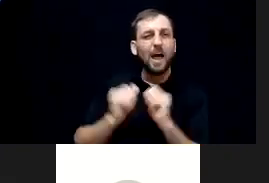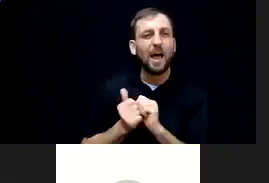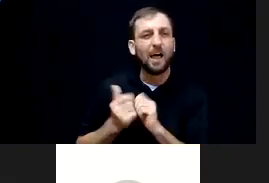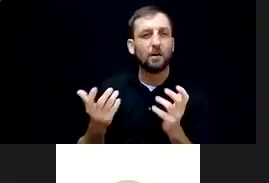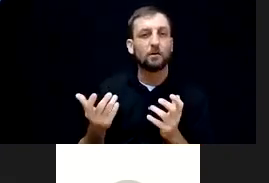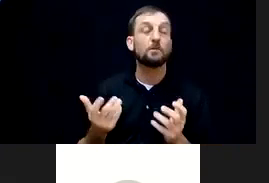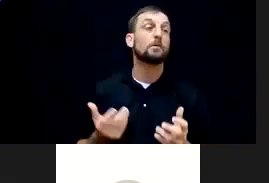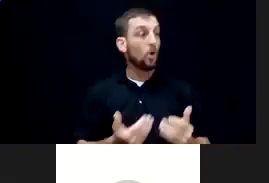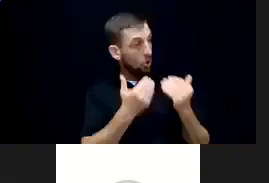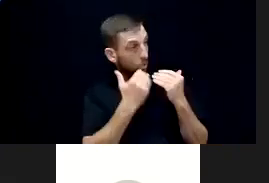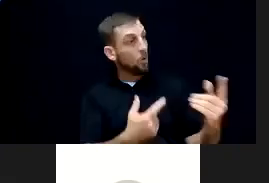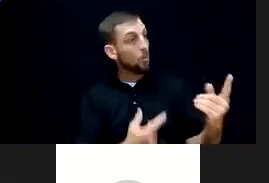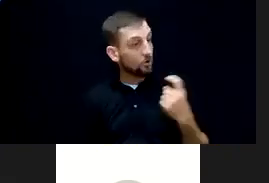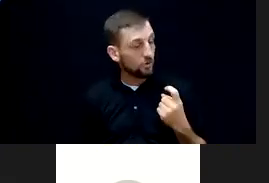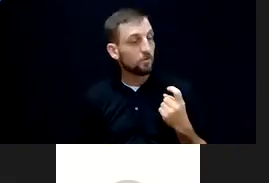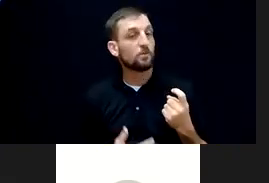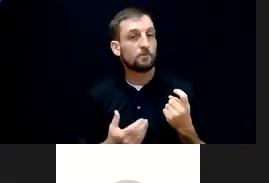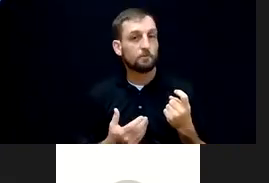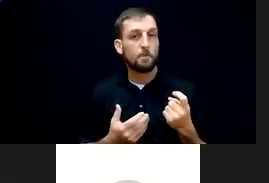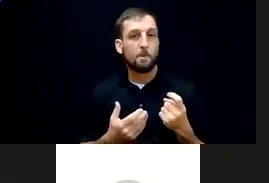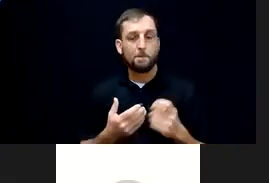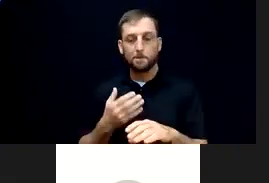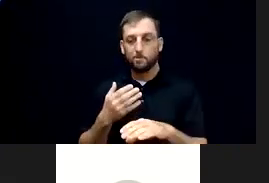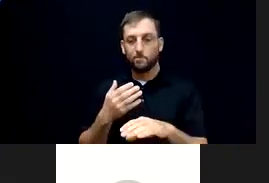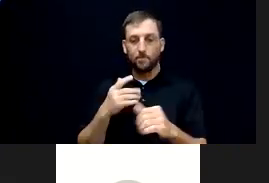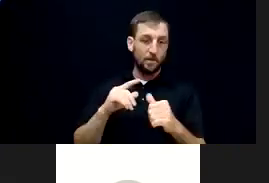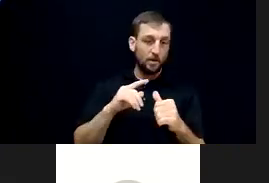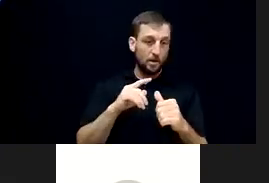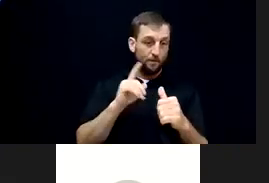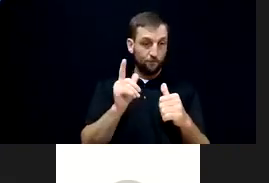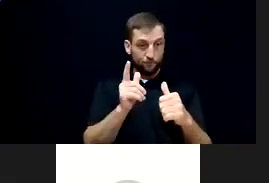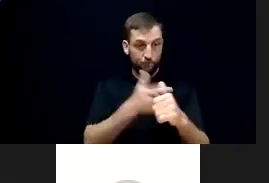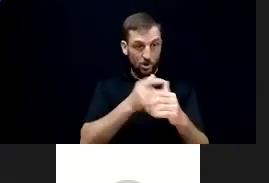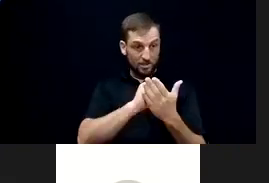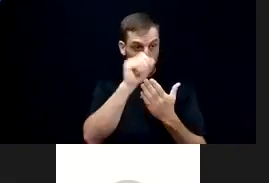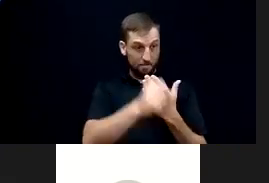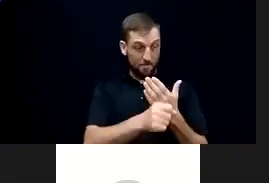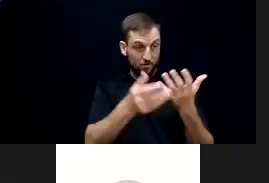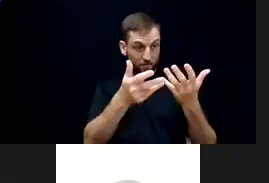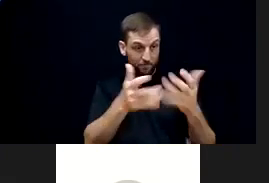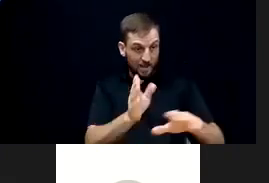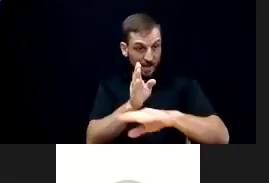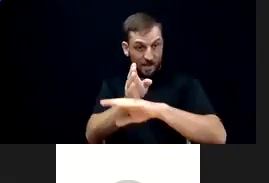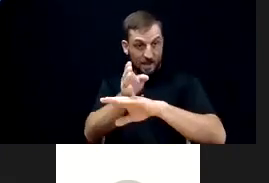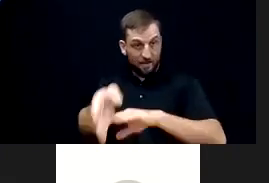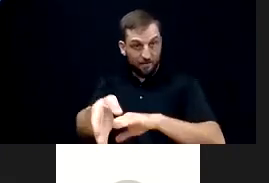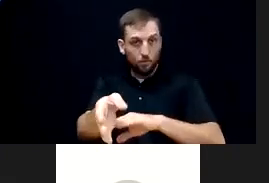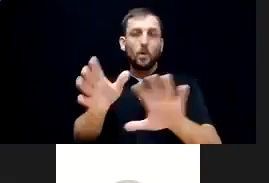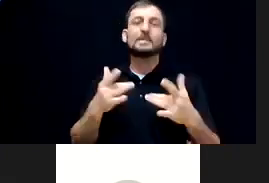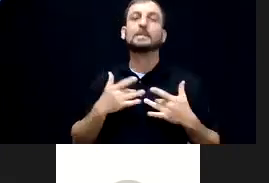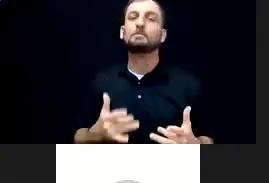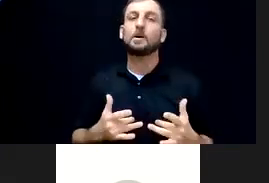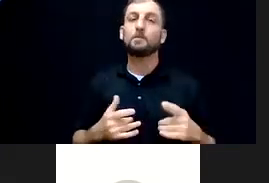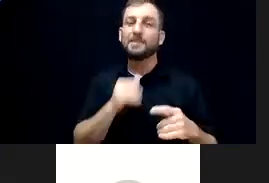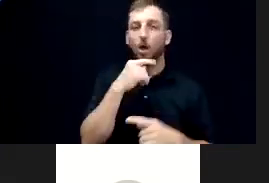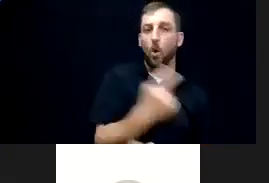Great question. So after our first semester, typically, not always, but typically, once the students have received a variety